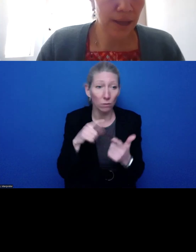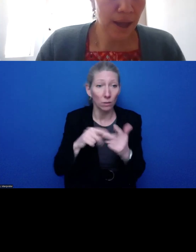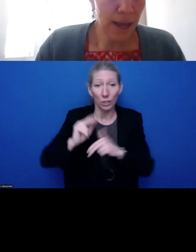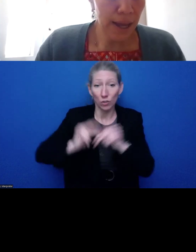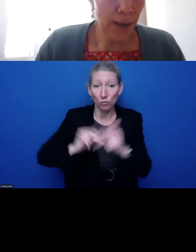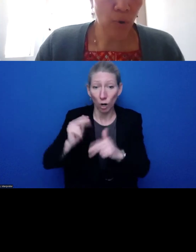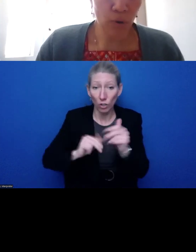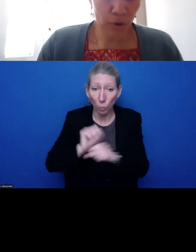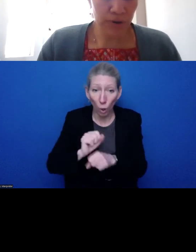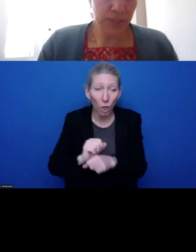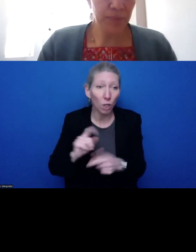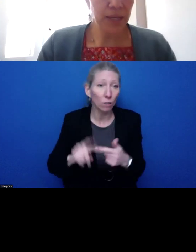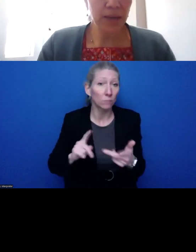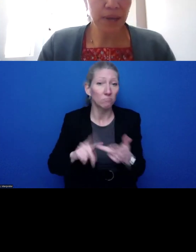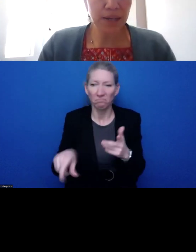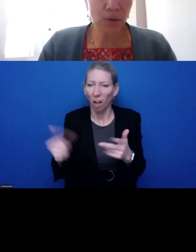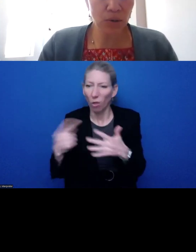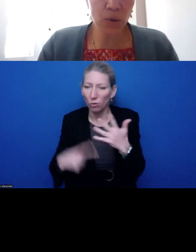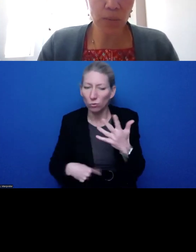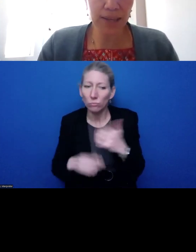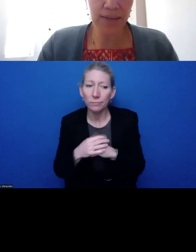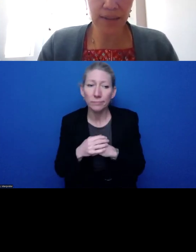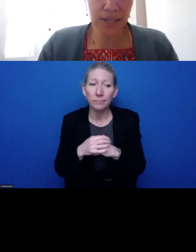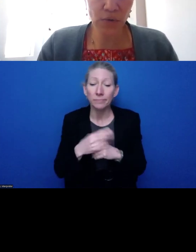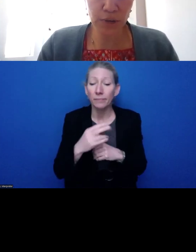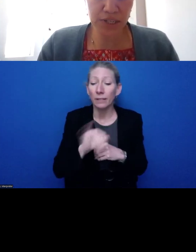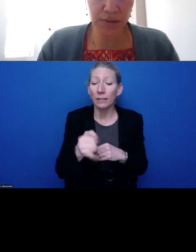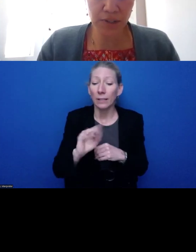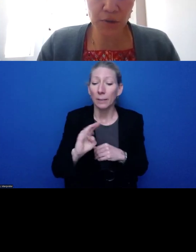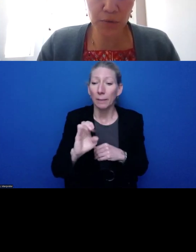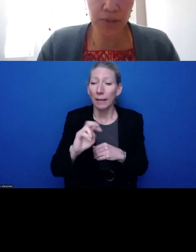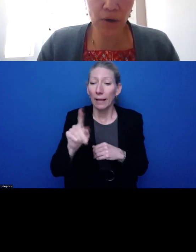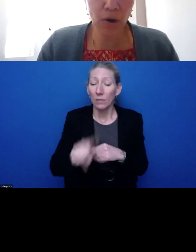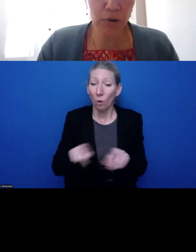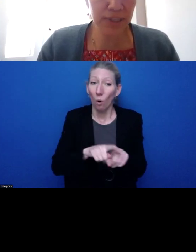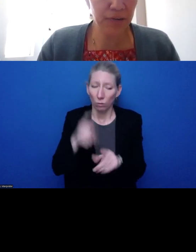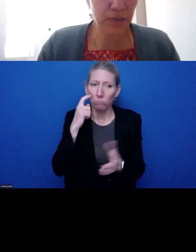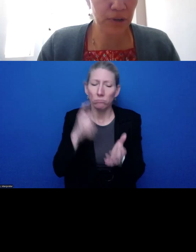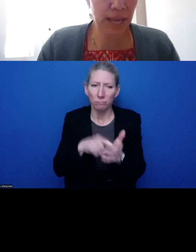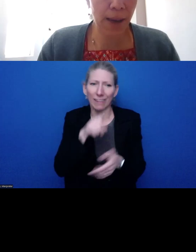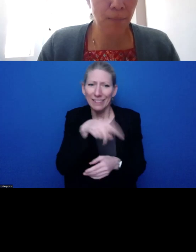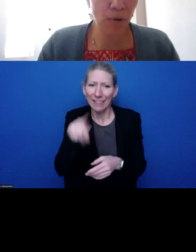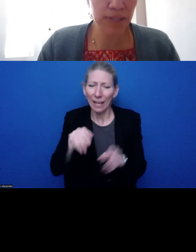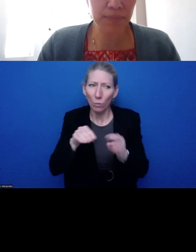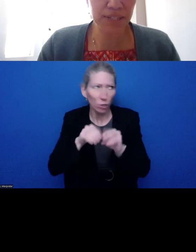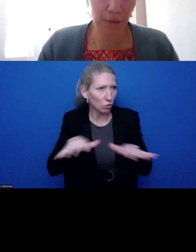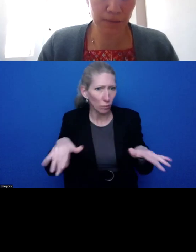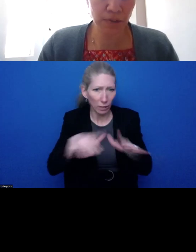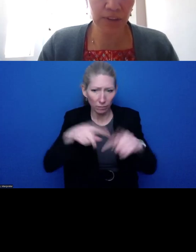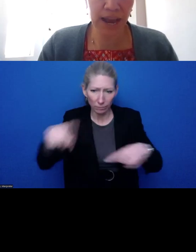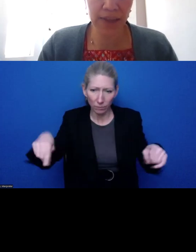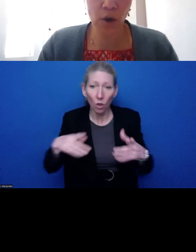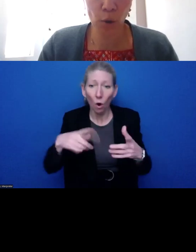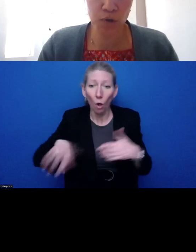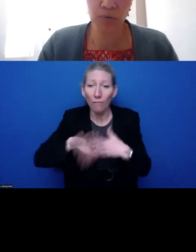works, among others. Jimenez also commented that these officials distribute the conquered territories among themselves,